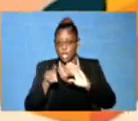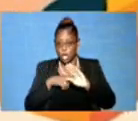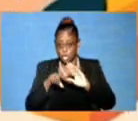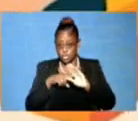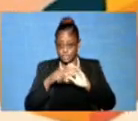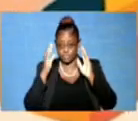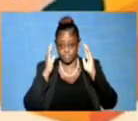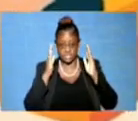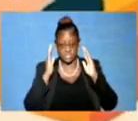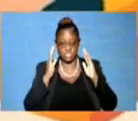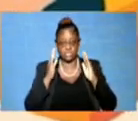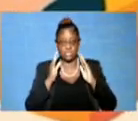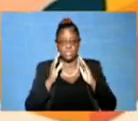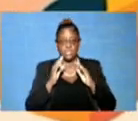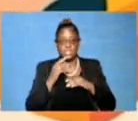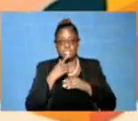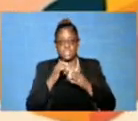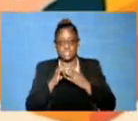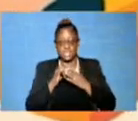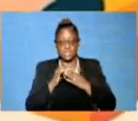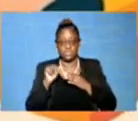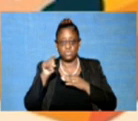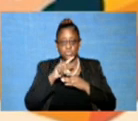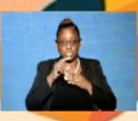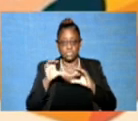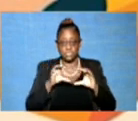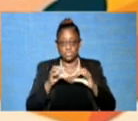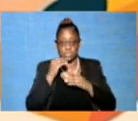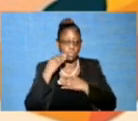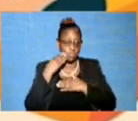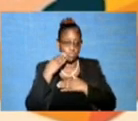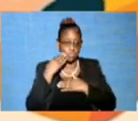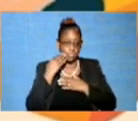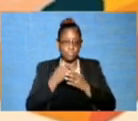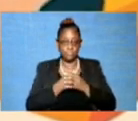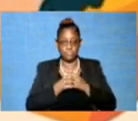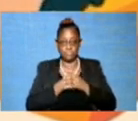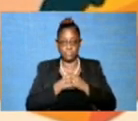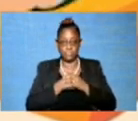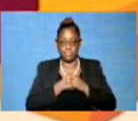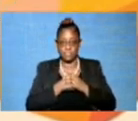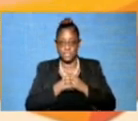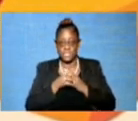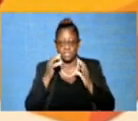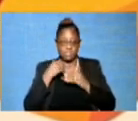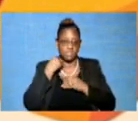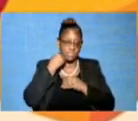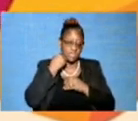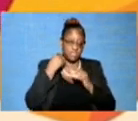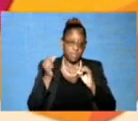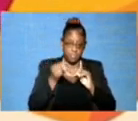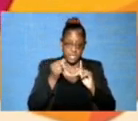visit a local clinic or even the hospital, here are some home remedies as alternative options. When persons have a fever or